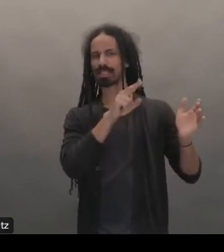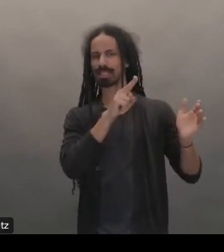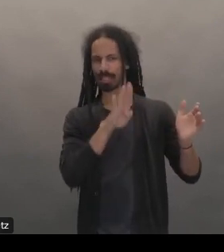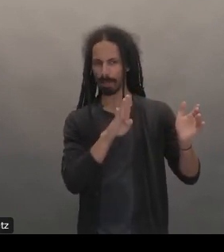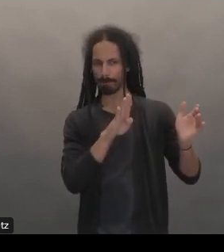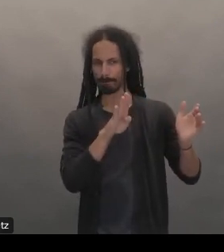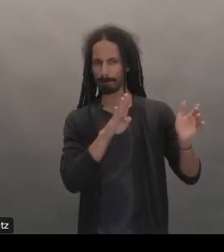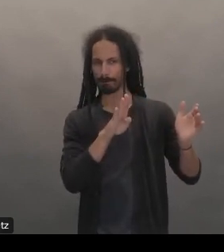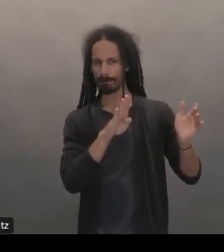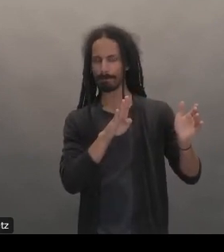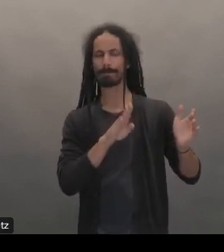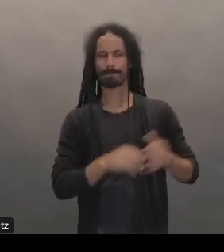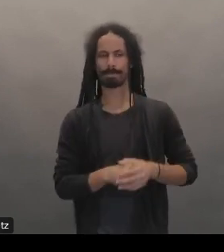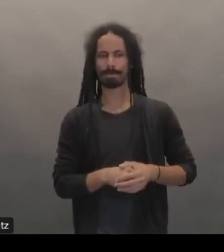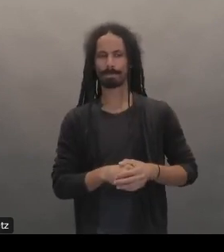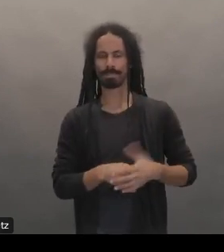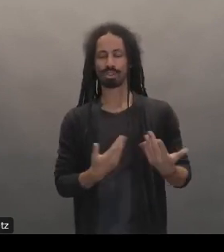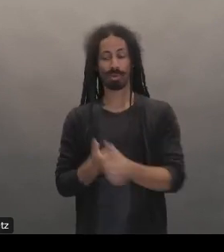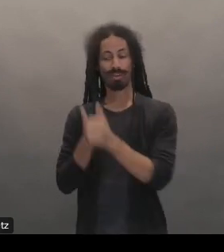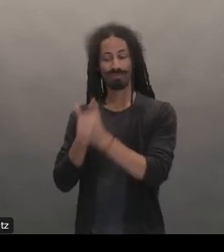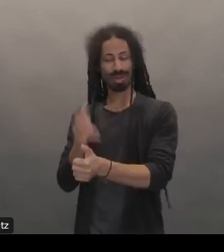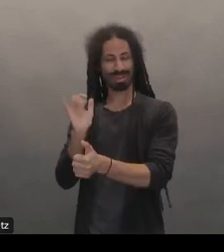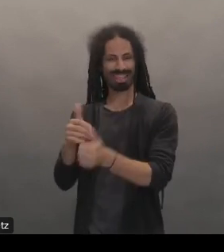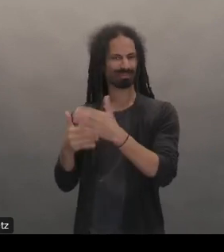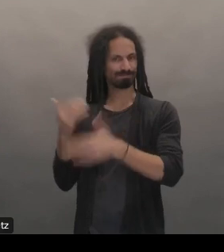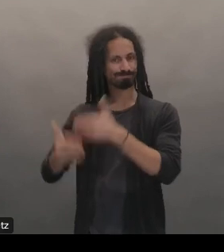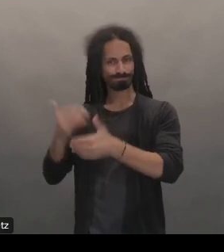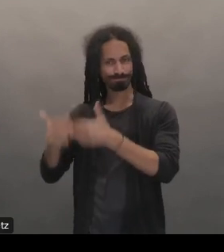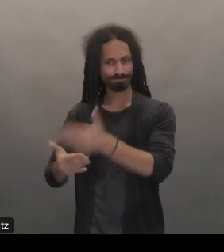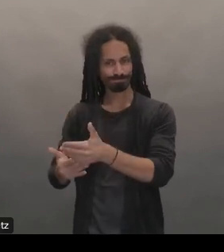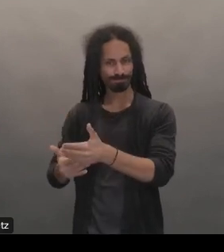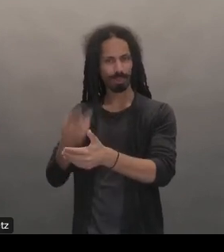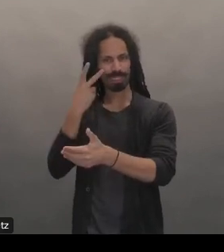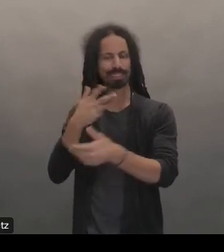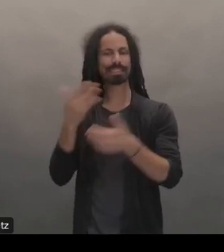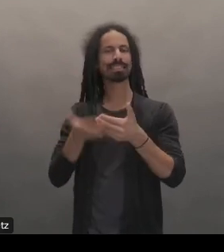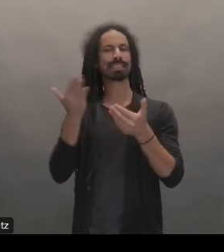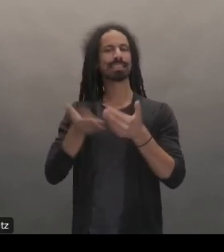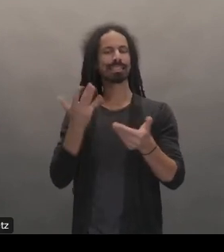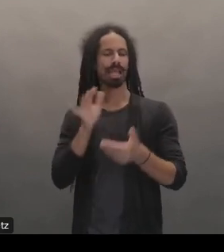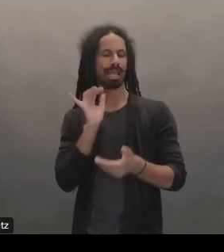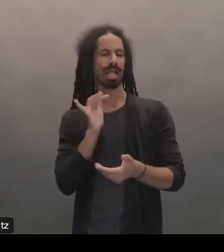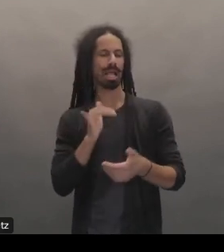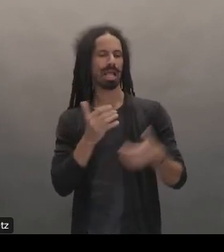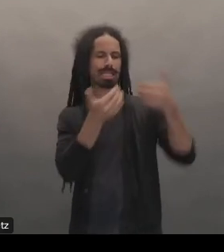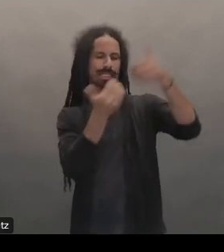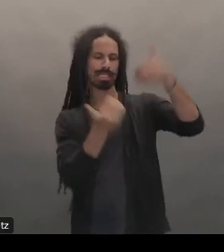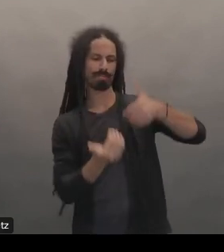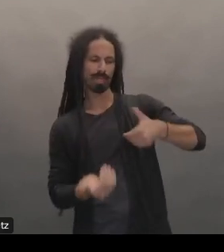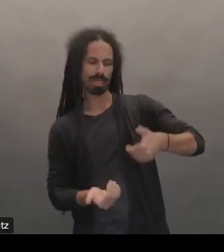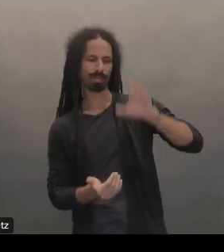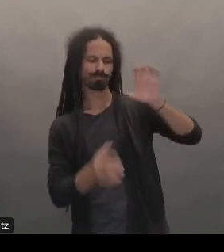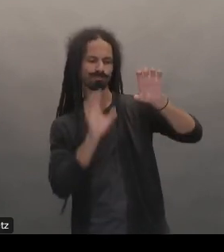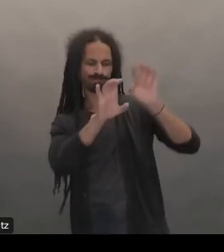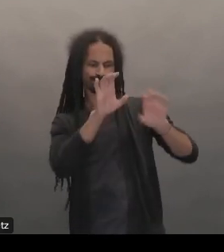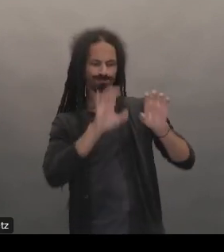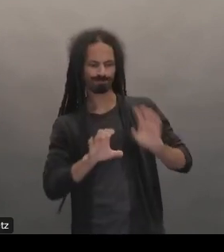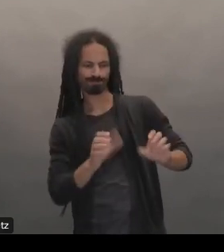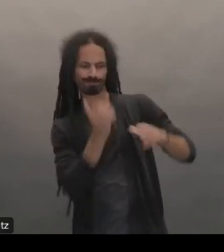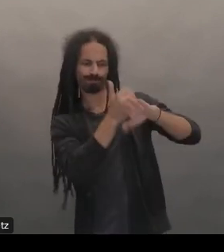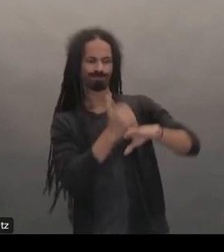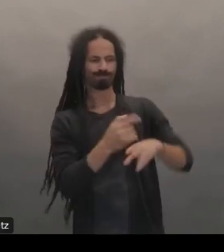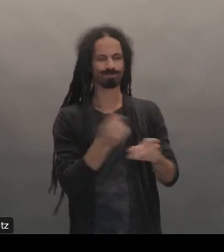following this pattern, your instructor can understand how you've organized the information, and by choosing kind of good